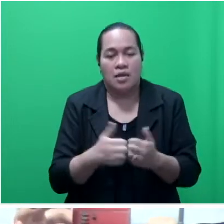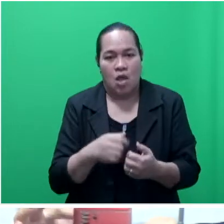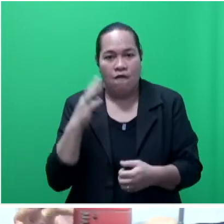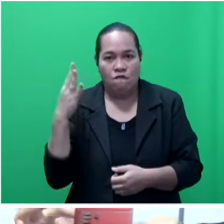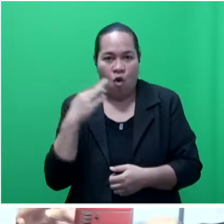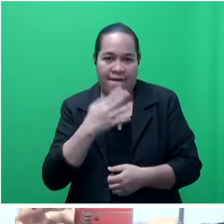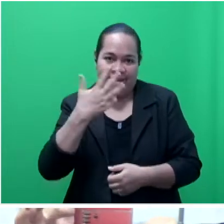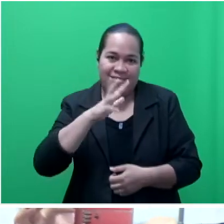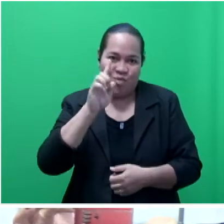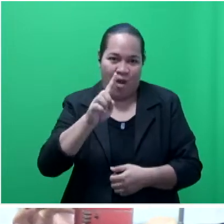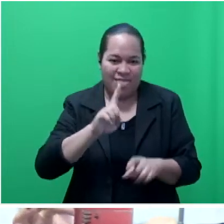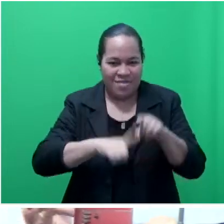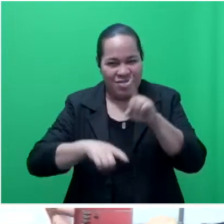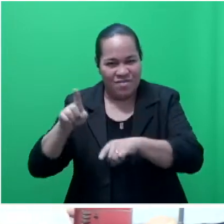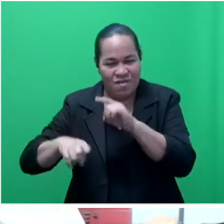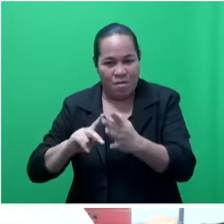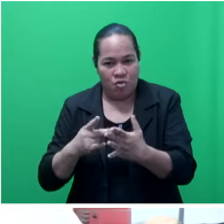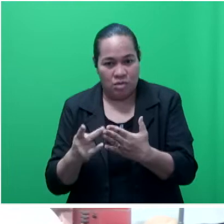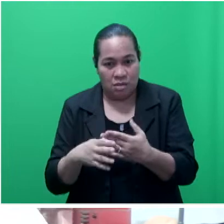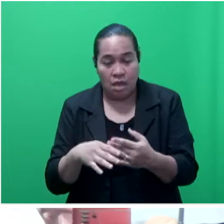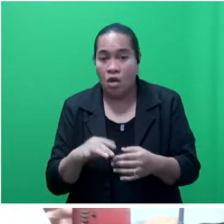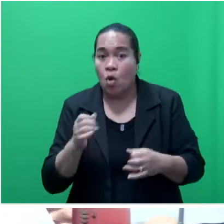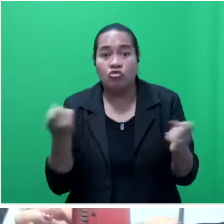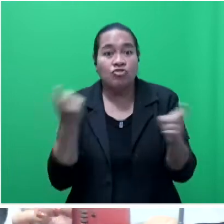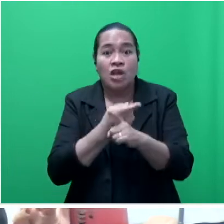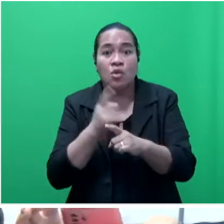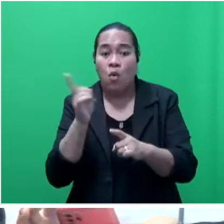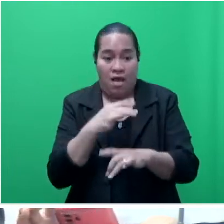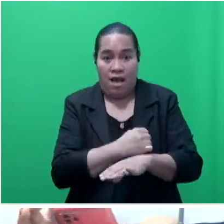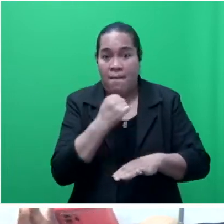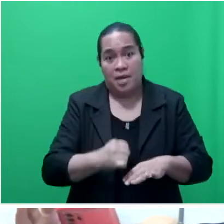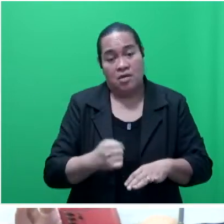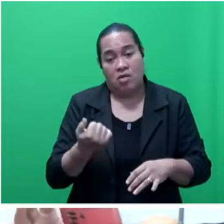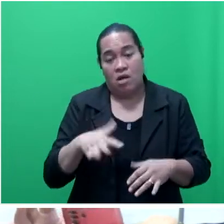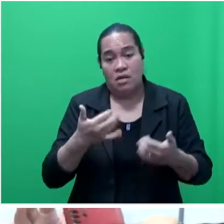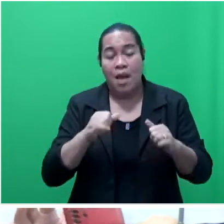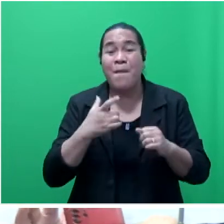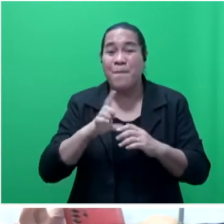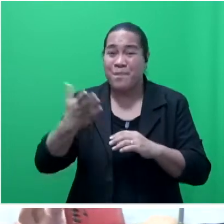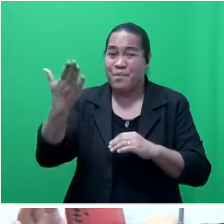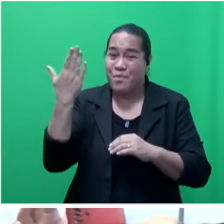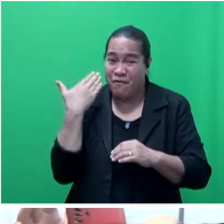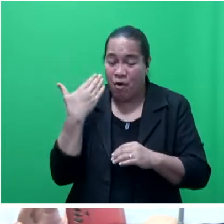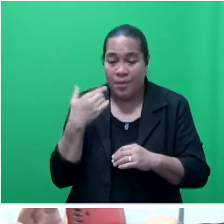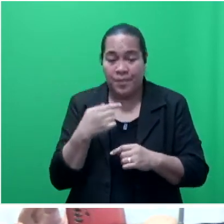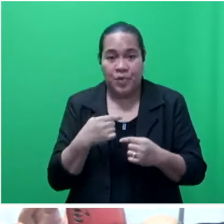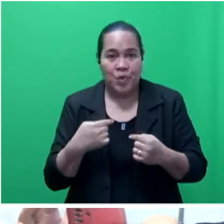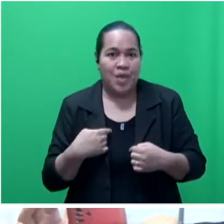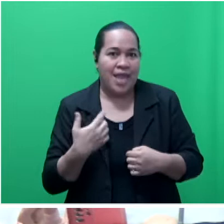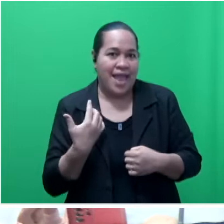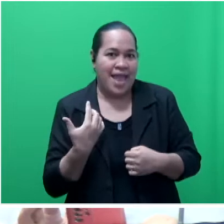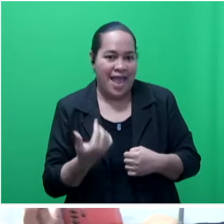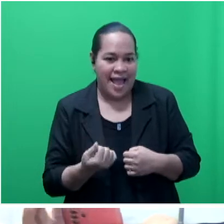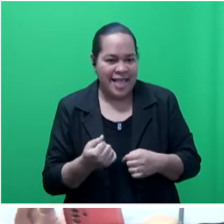schemes. Mr. Speaker, sir, one of the changes that we have also done now, sir, is before, when we had these